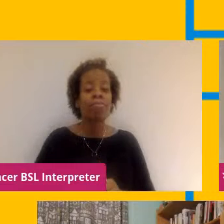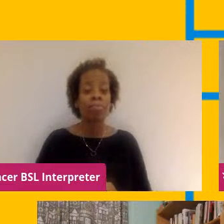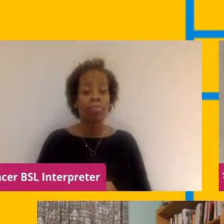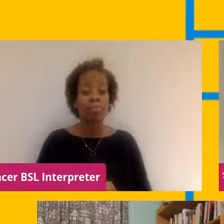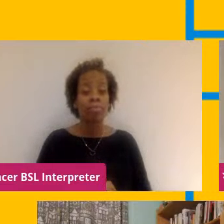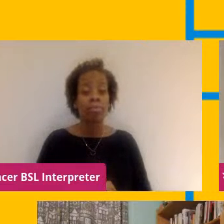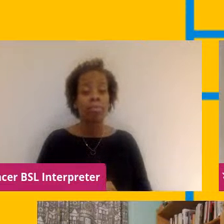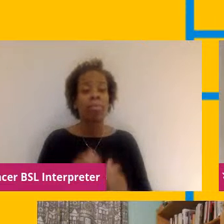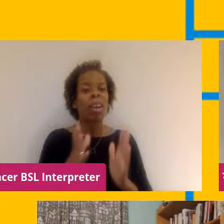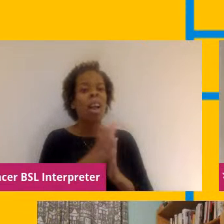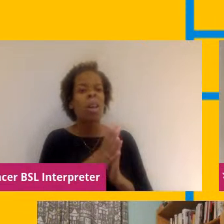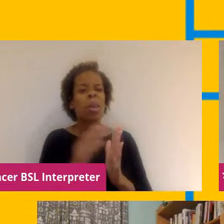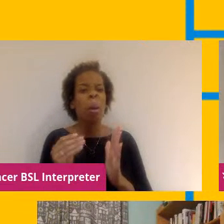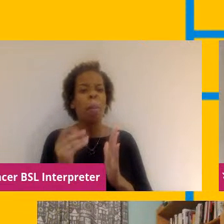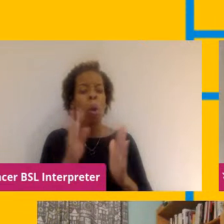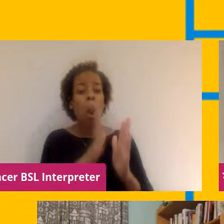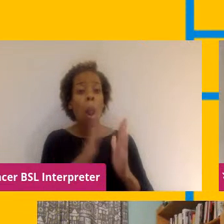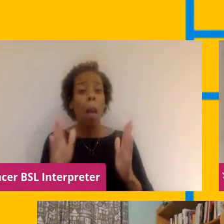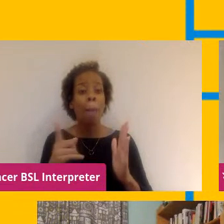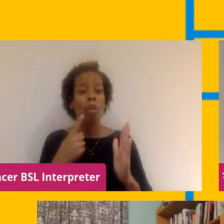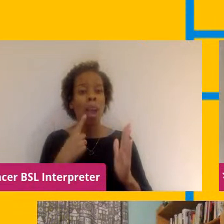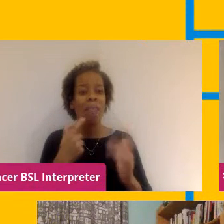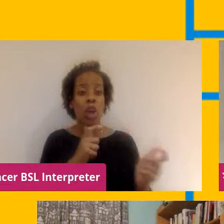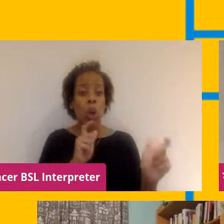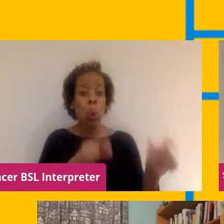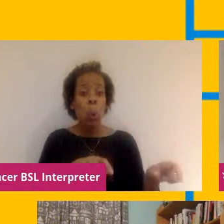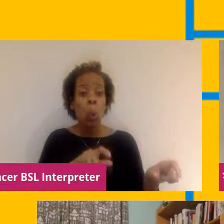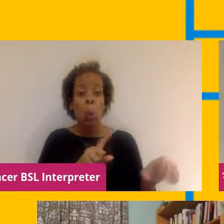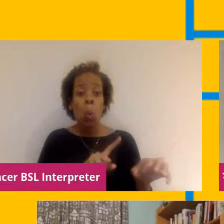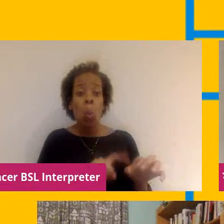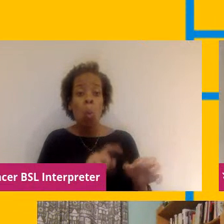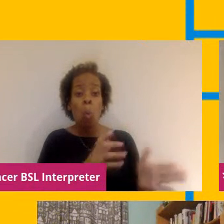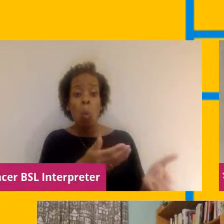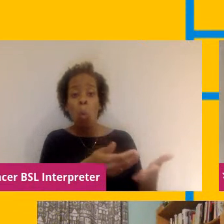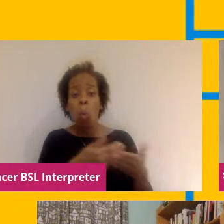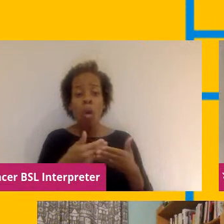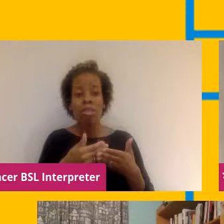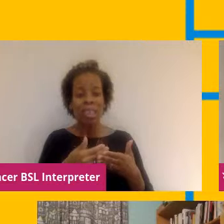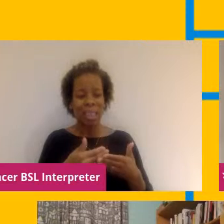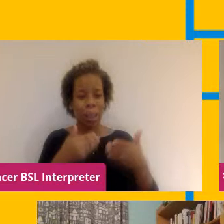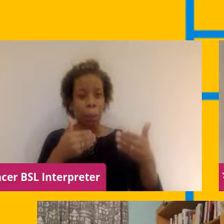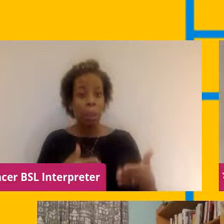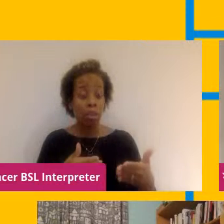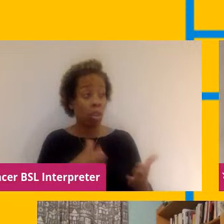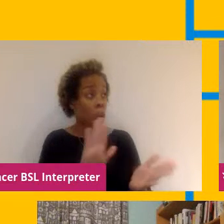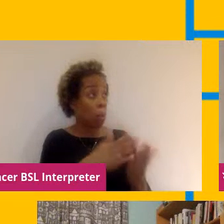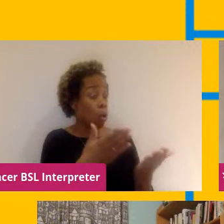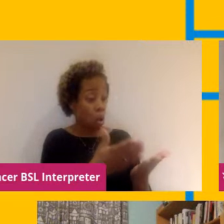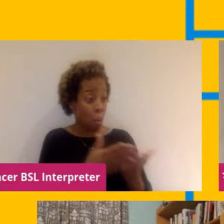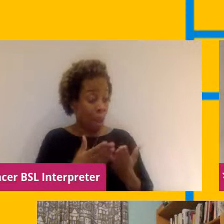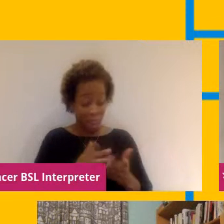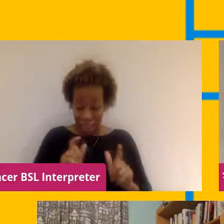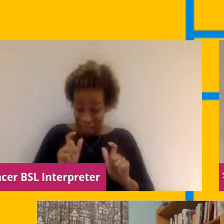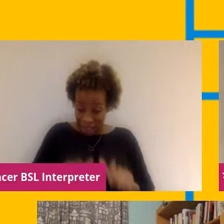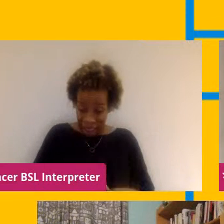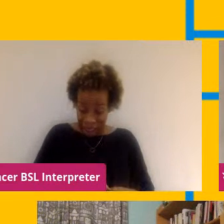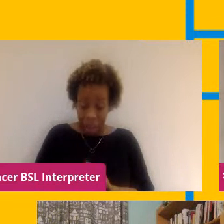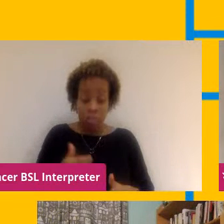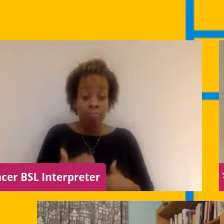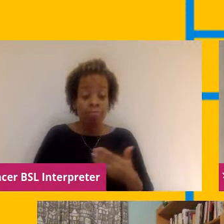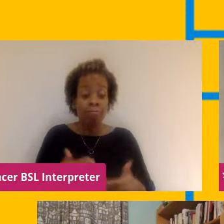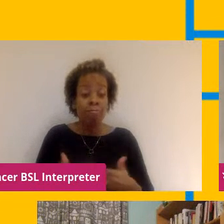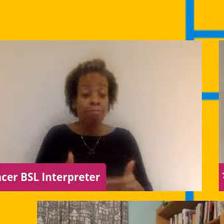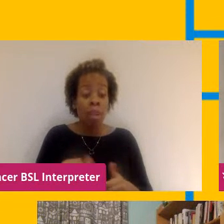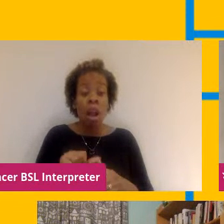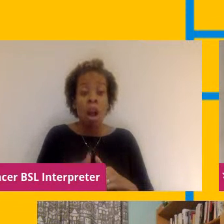quarantine periods for when books are returned. Given the high infection rate amongst the student body at the moment, it's highly